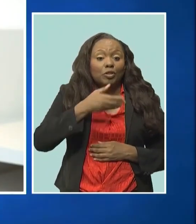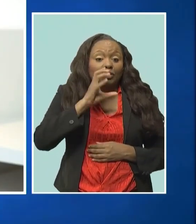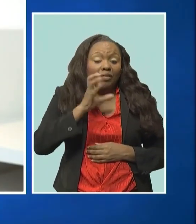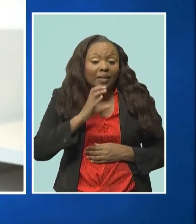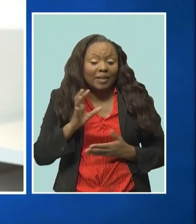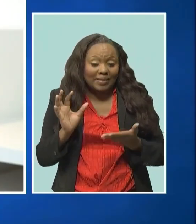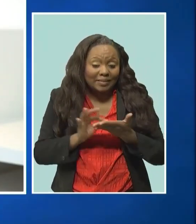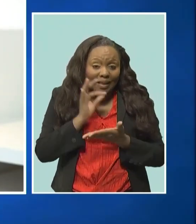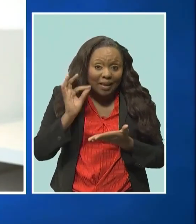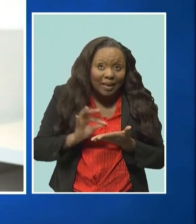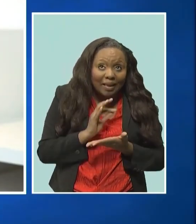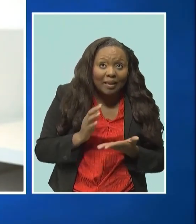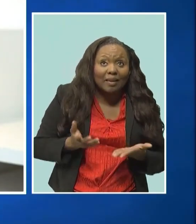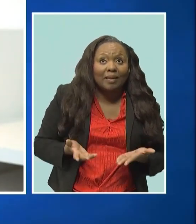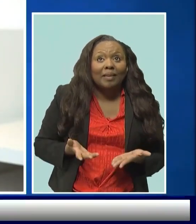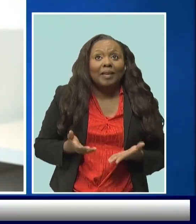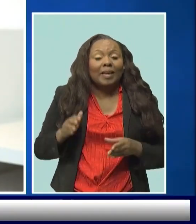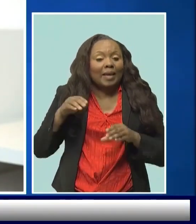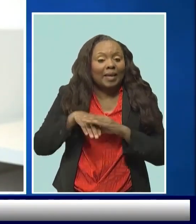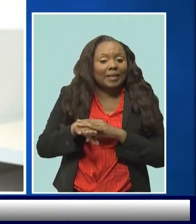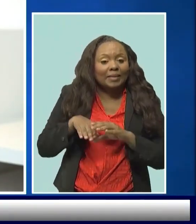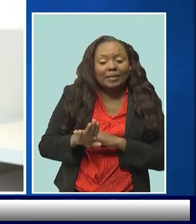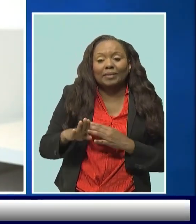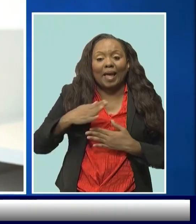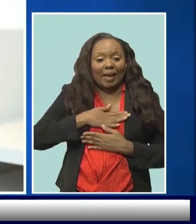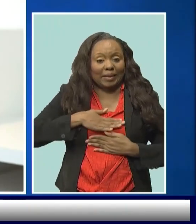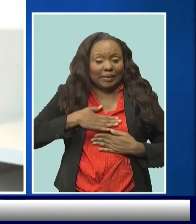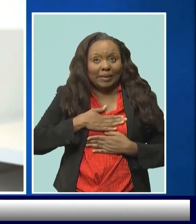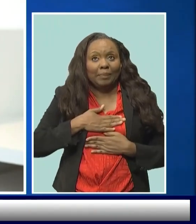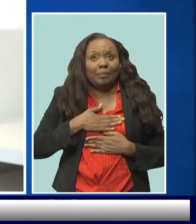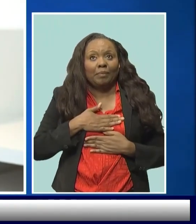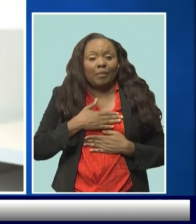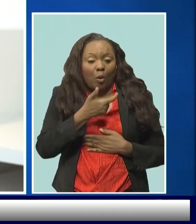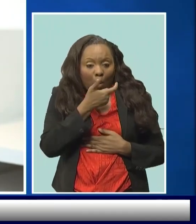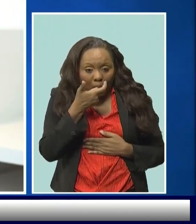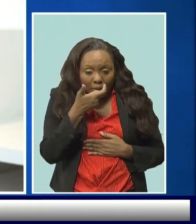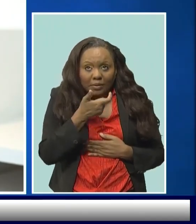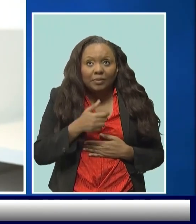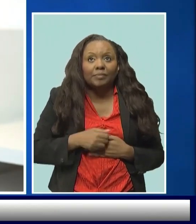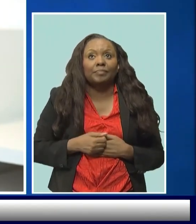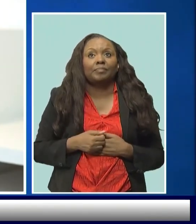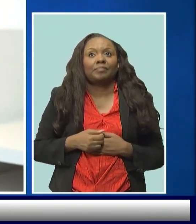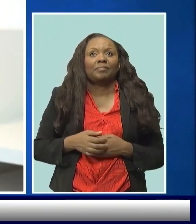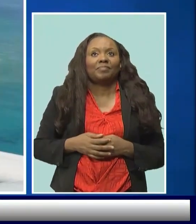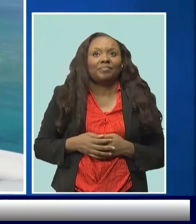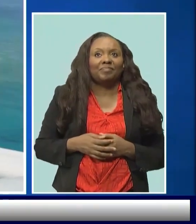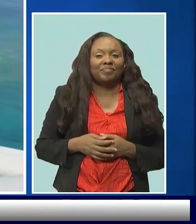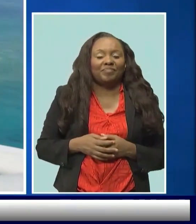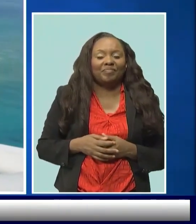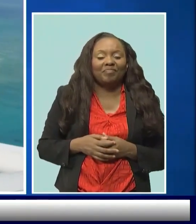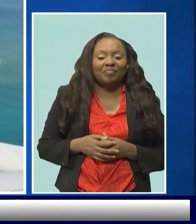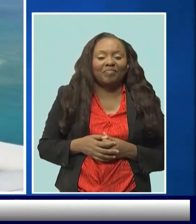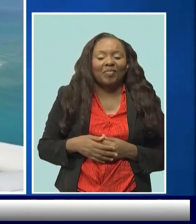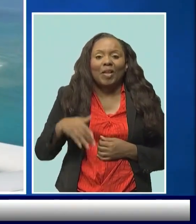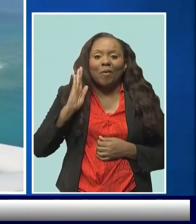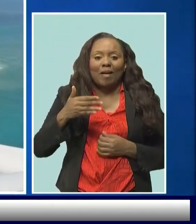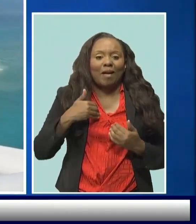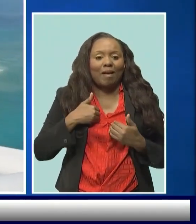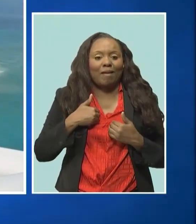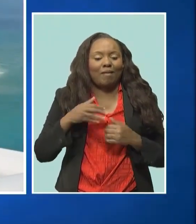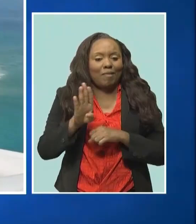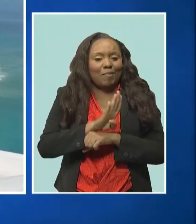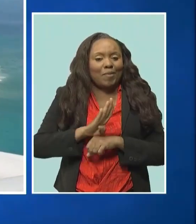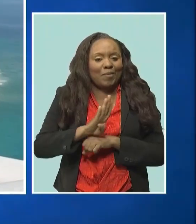on. You're going to have access to our in-flight entertainment, so you can listen to our Barbados playlist that we have on board at the moment. And